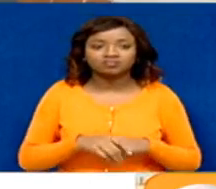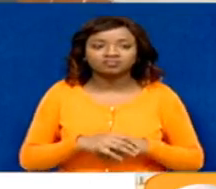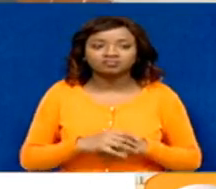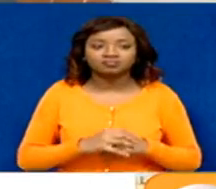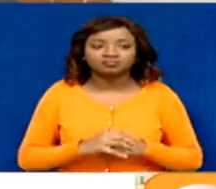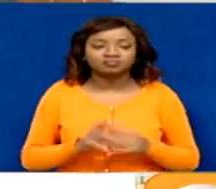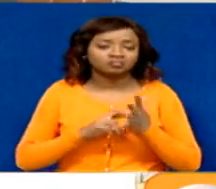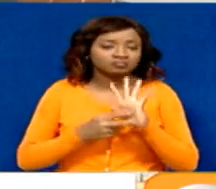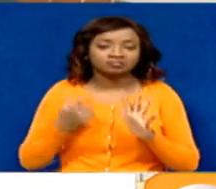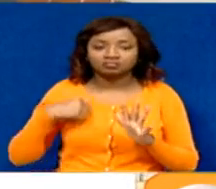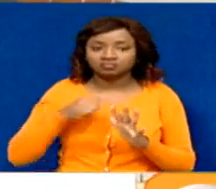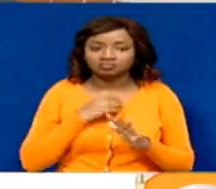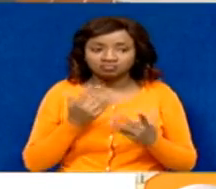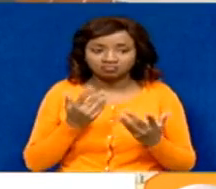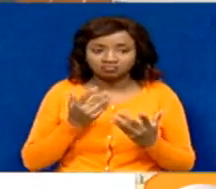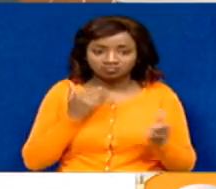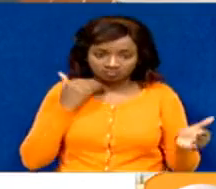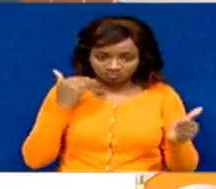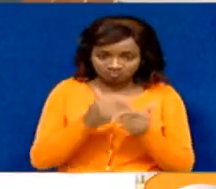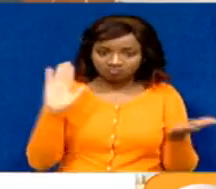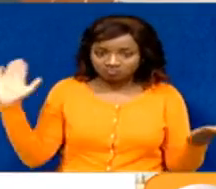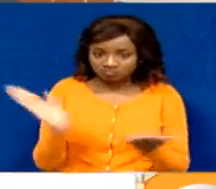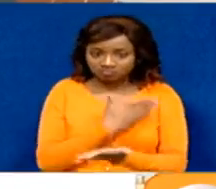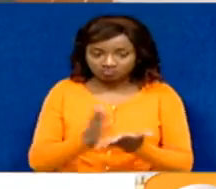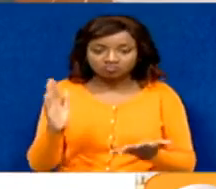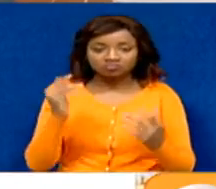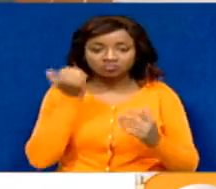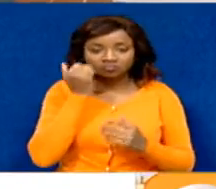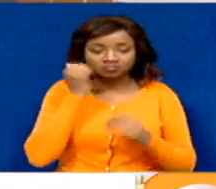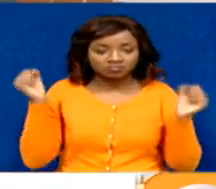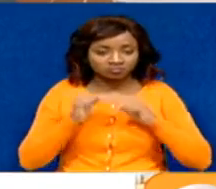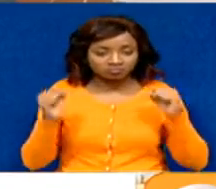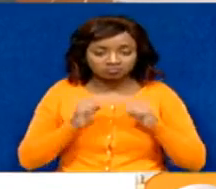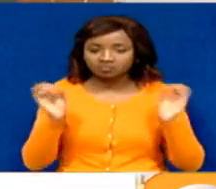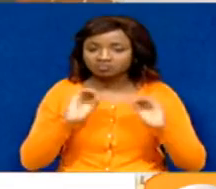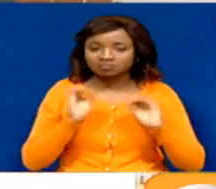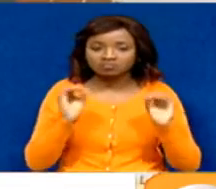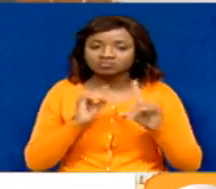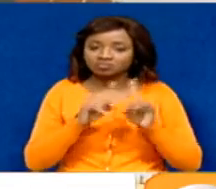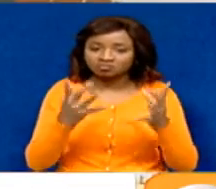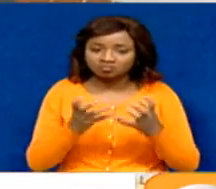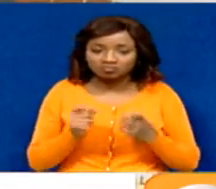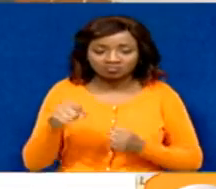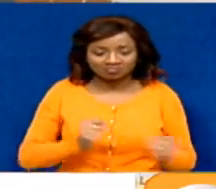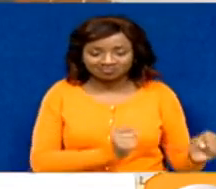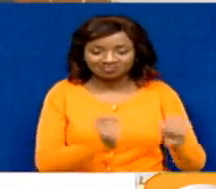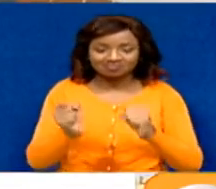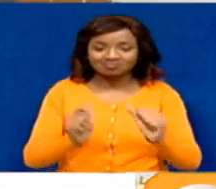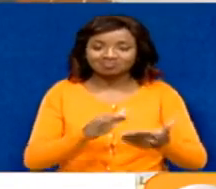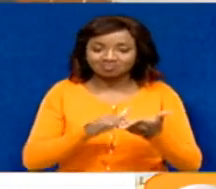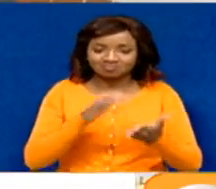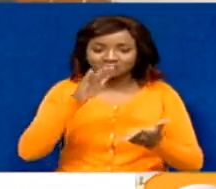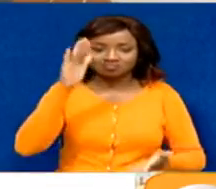So we are not on track to eliminate malaria by 2030 unless far-reaching strategies